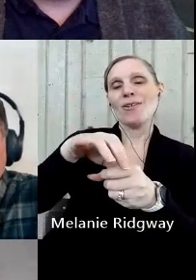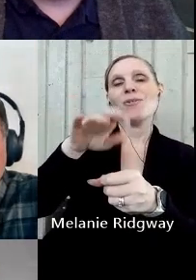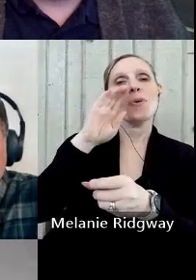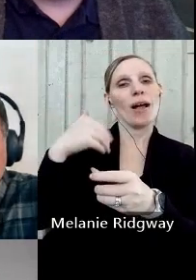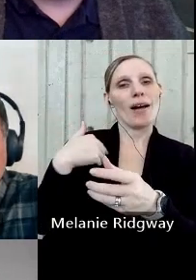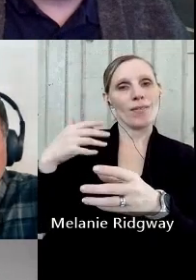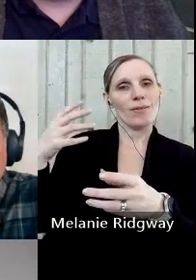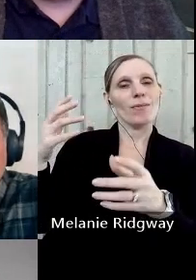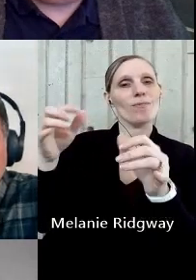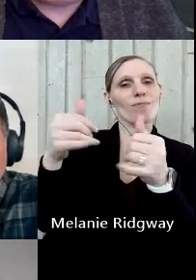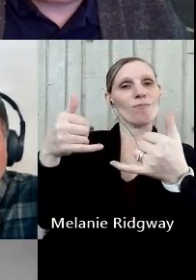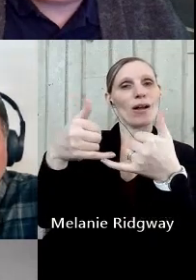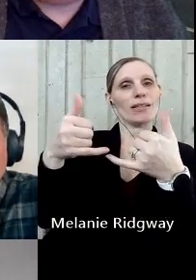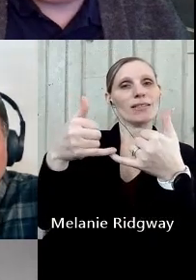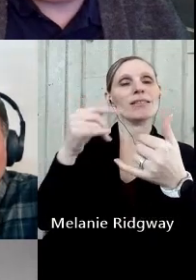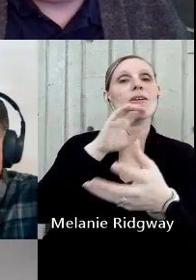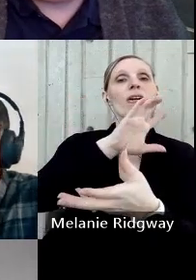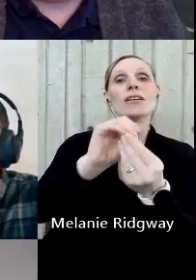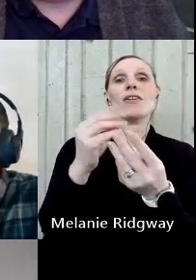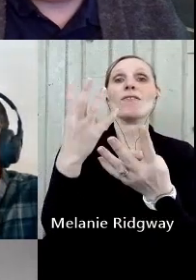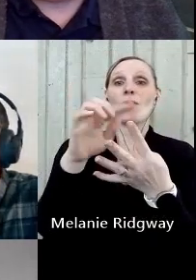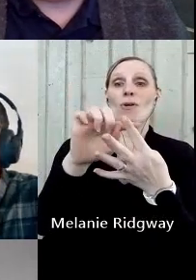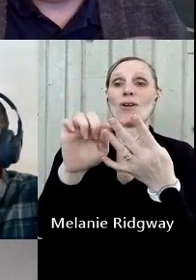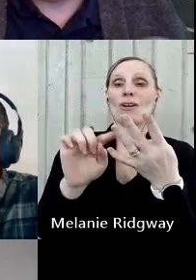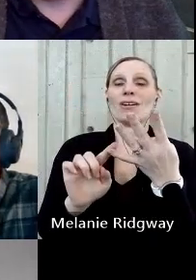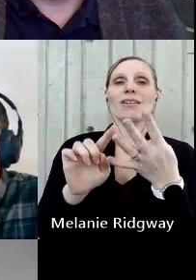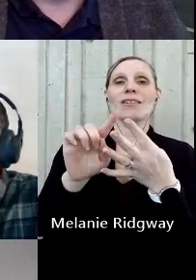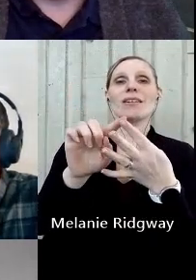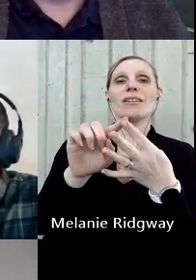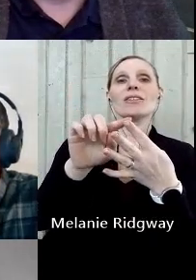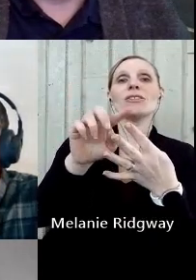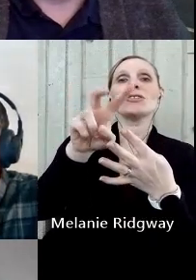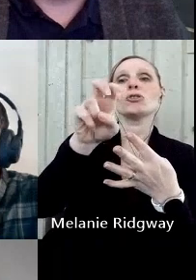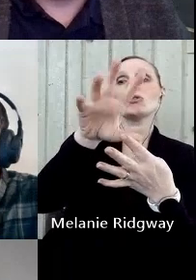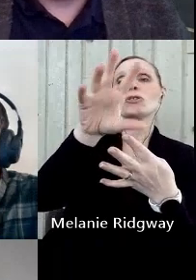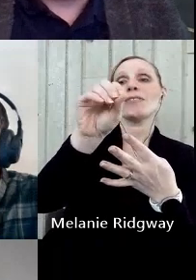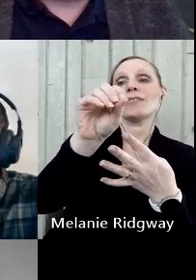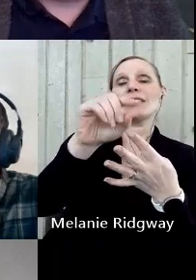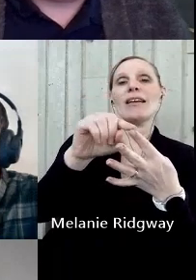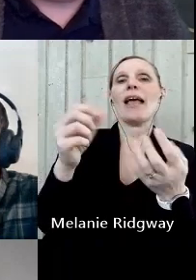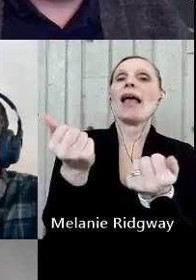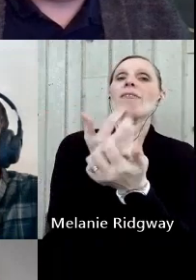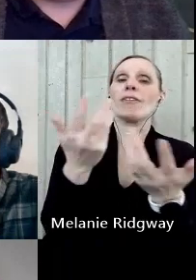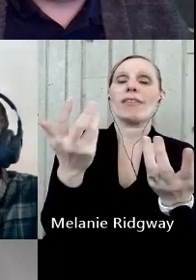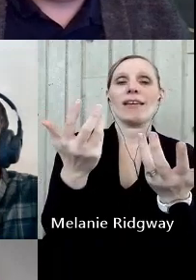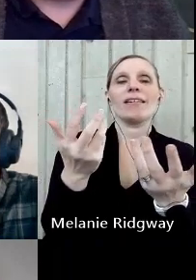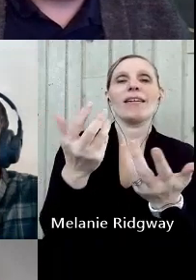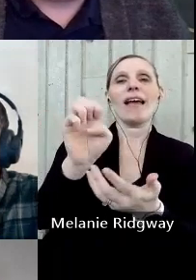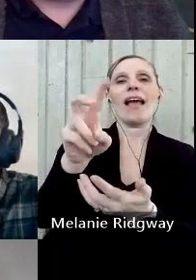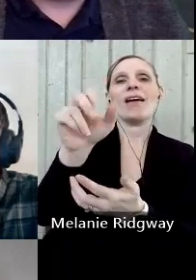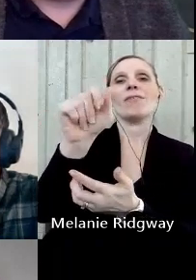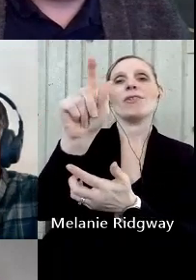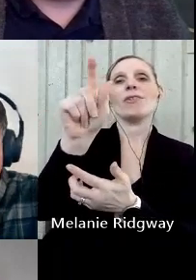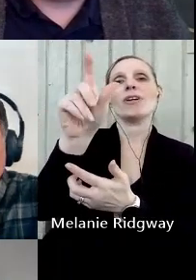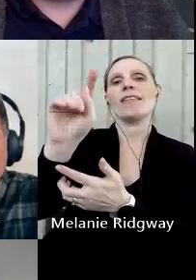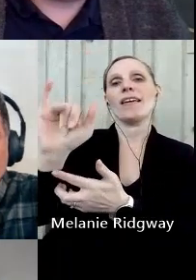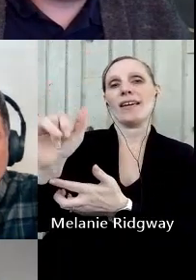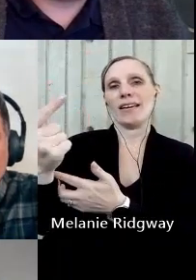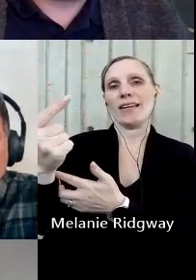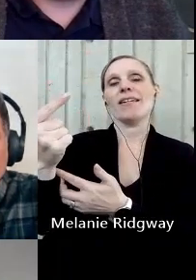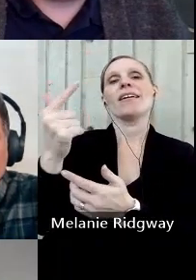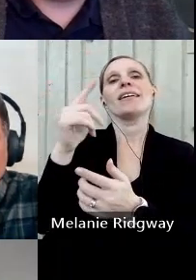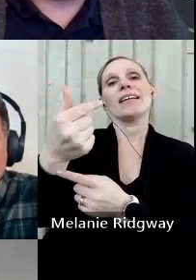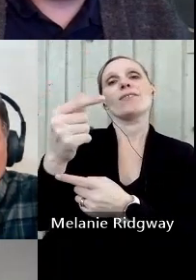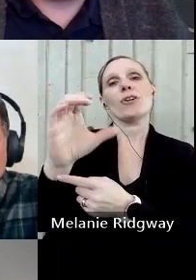the prizes today are 4 $250 everything gift cards. Alison Banbury, our transition to